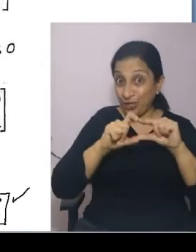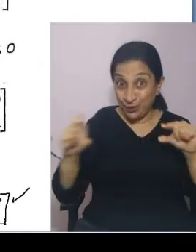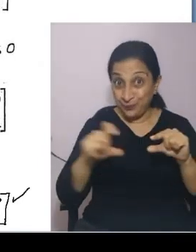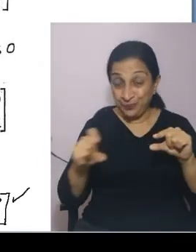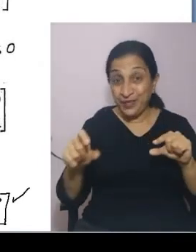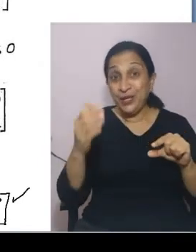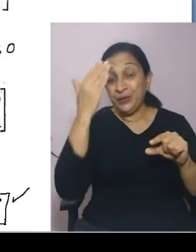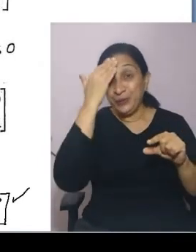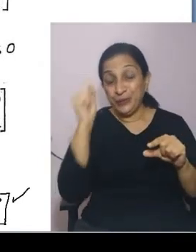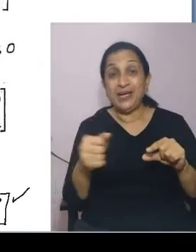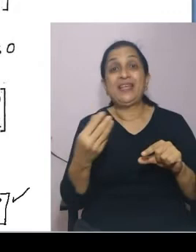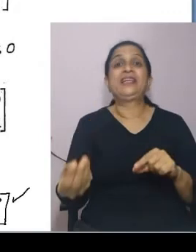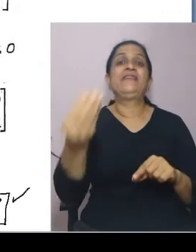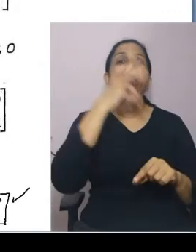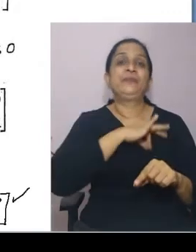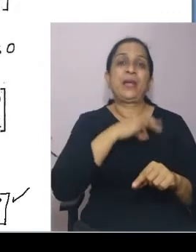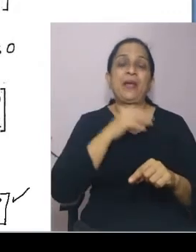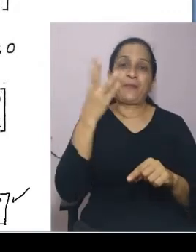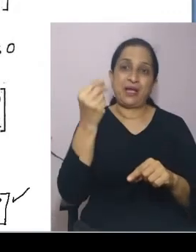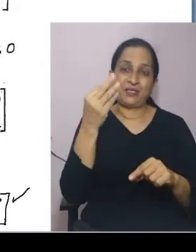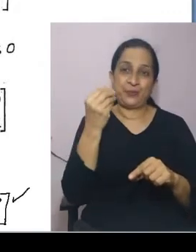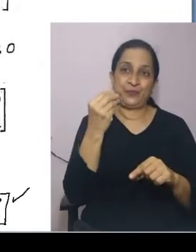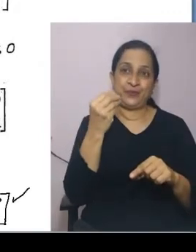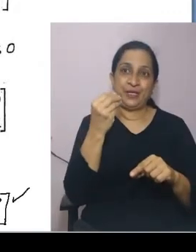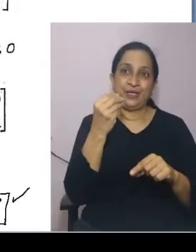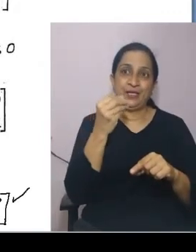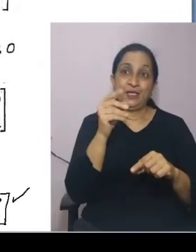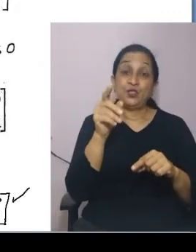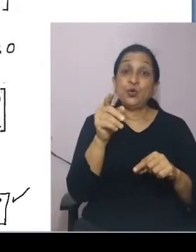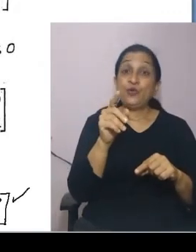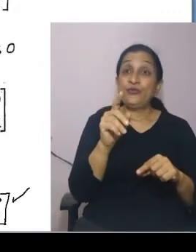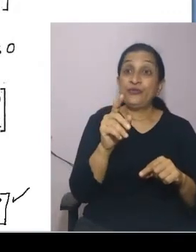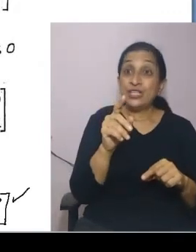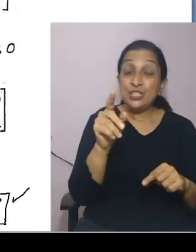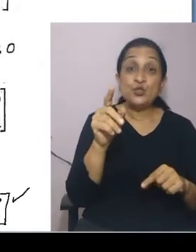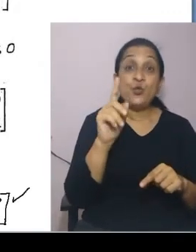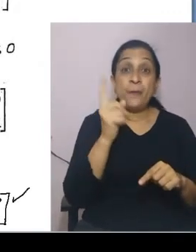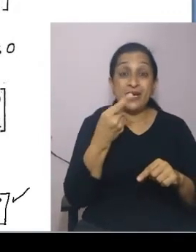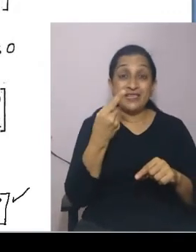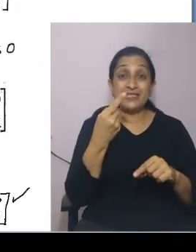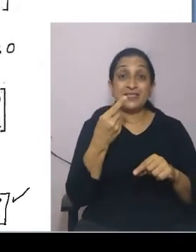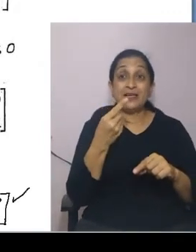5 marks. The steps are, first you arrive at this equation,